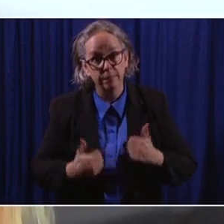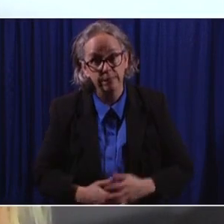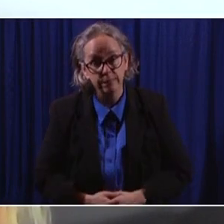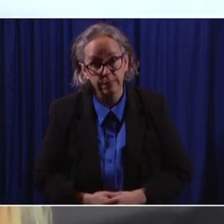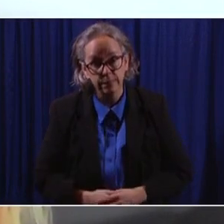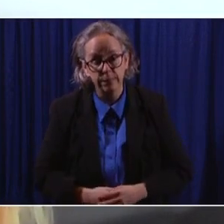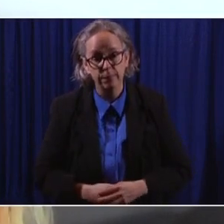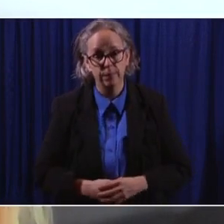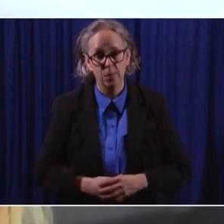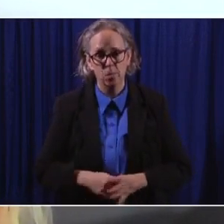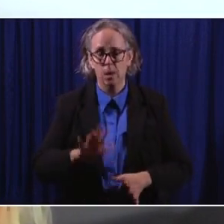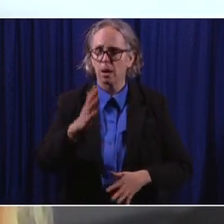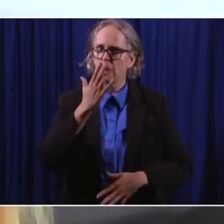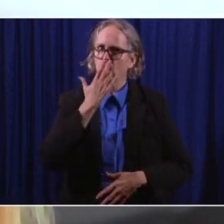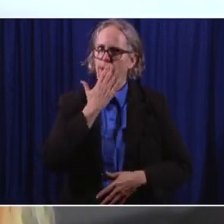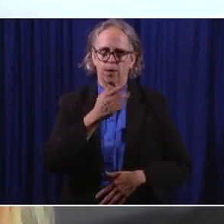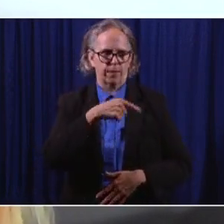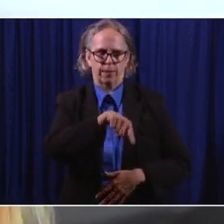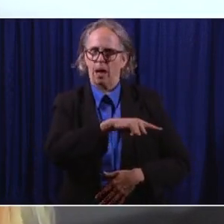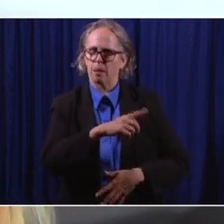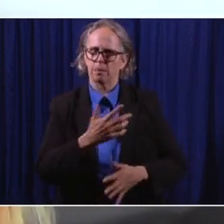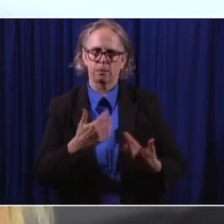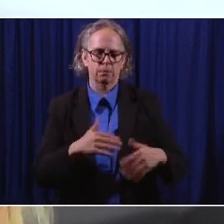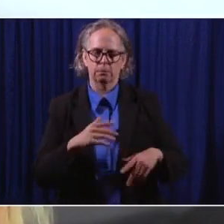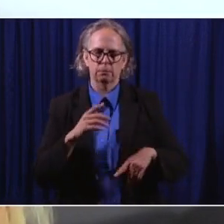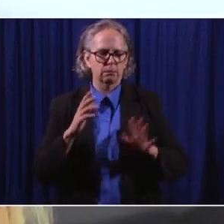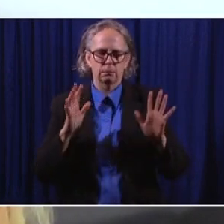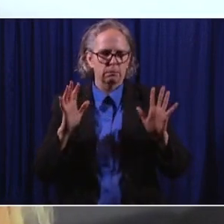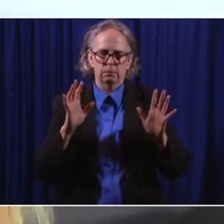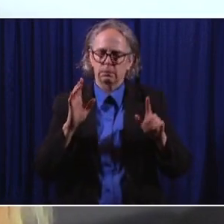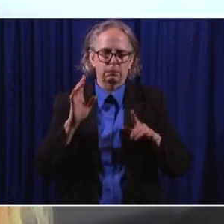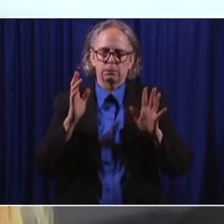Grateful for that, beyond words.